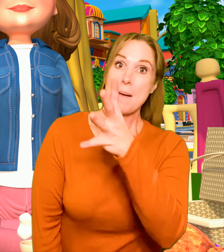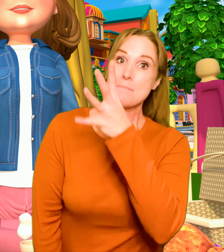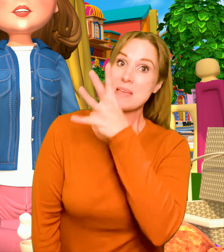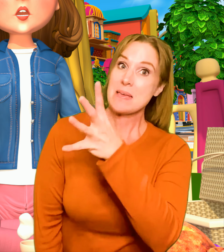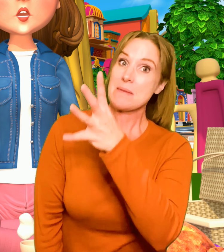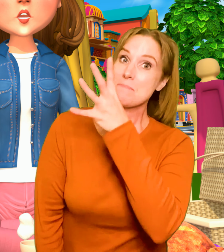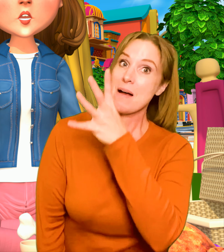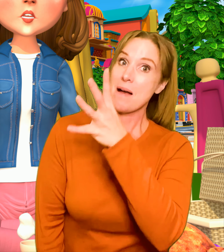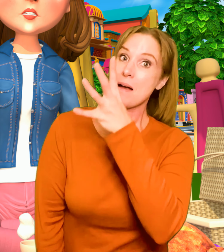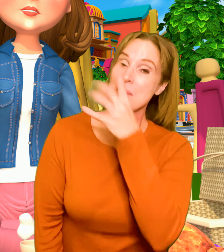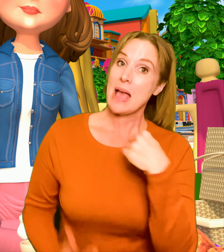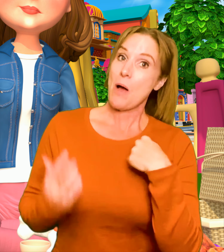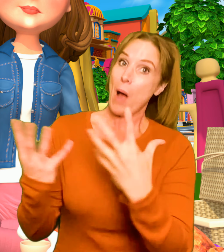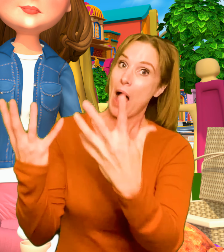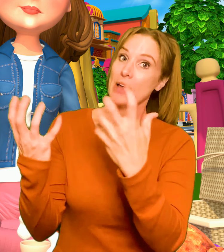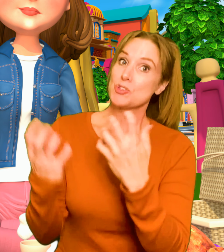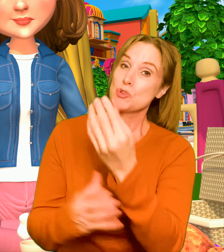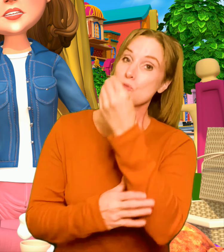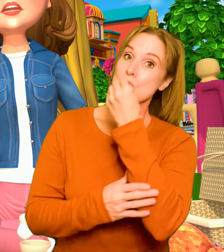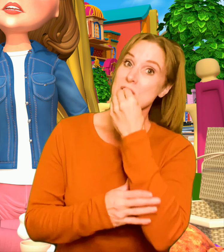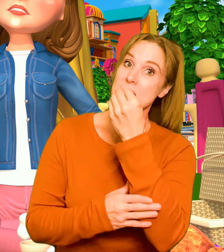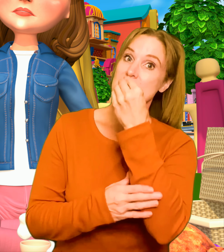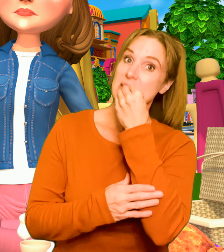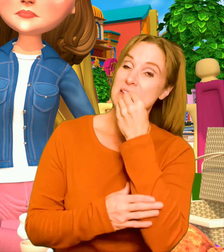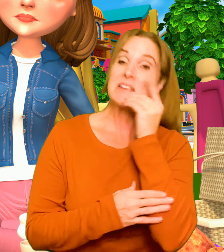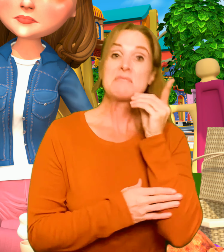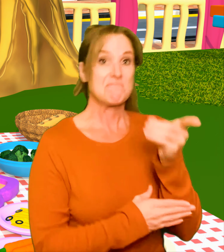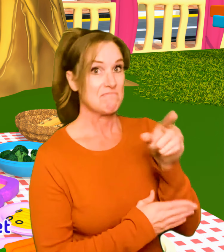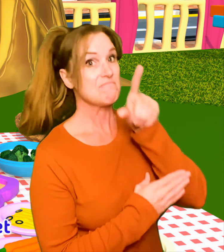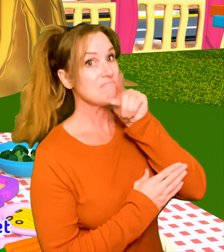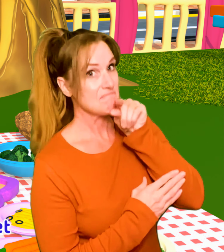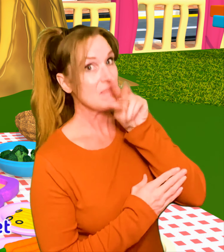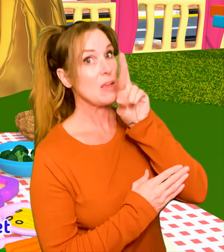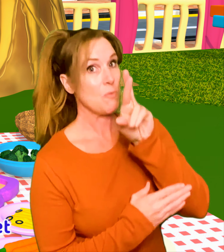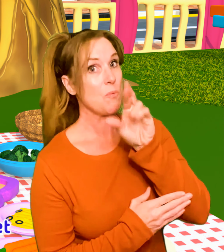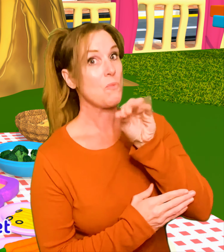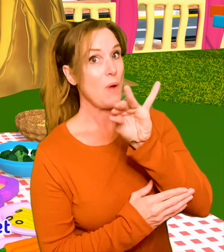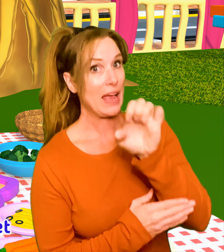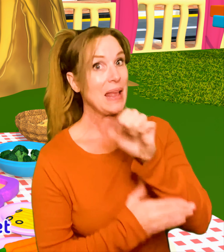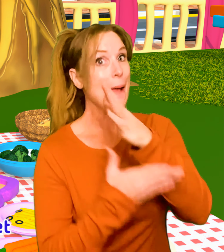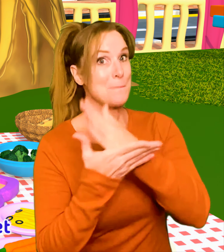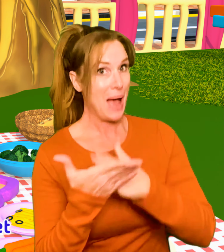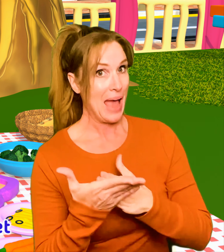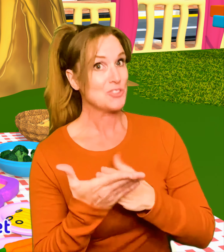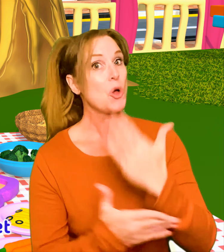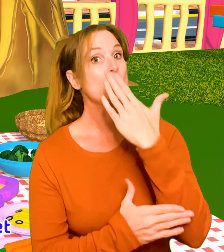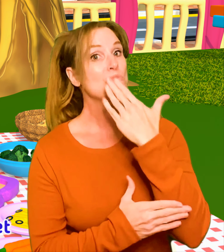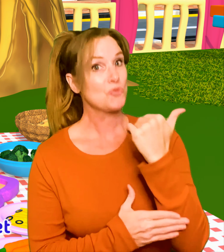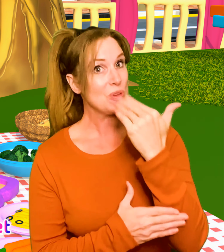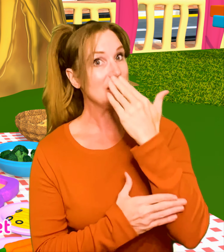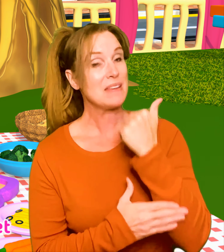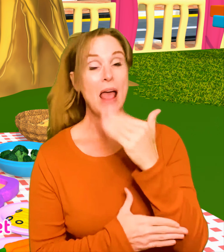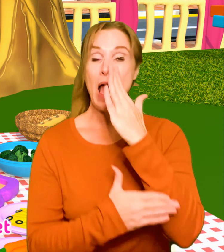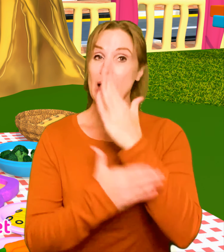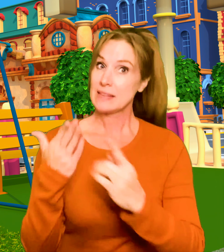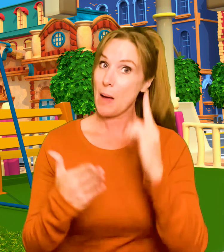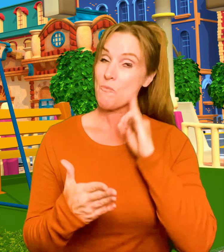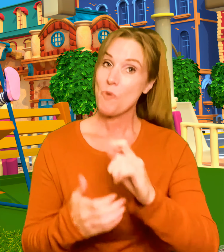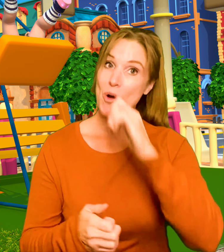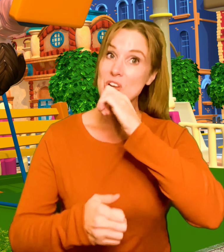Mommy, Mommy, I want to eat There's chicken rice and a pie so sweet